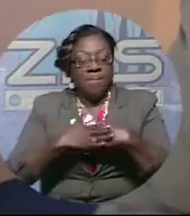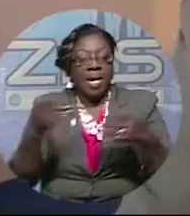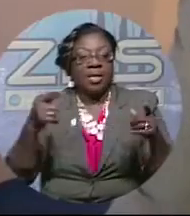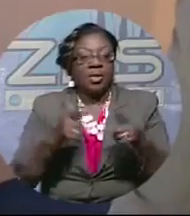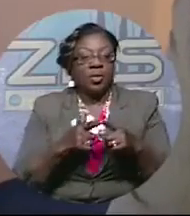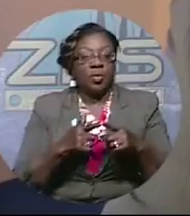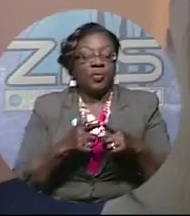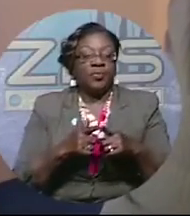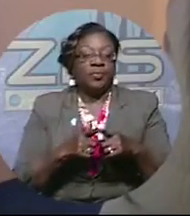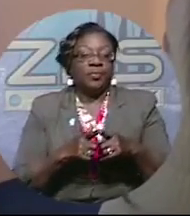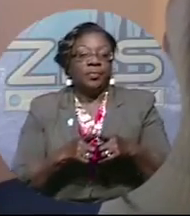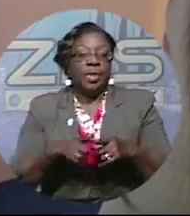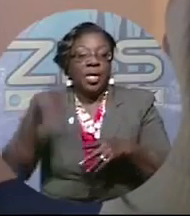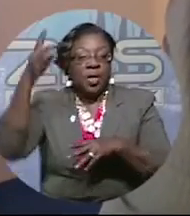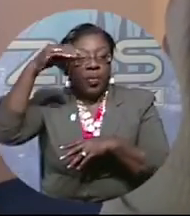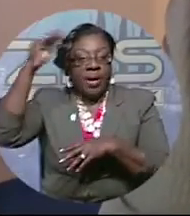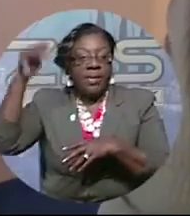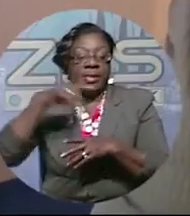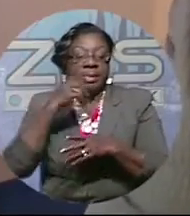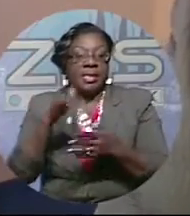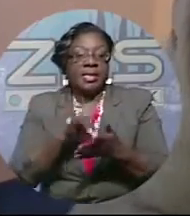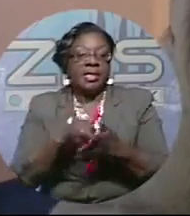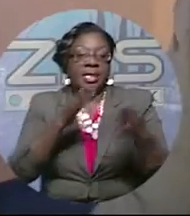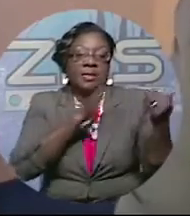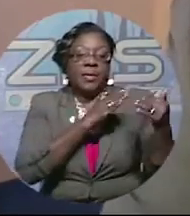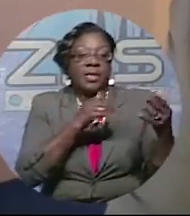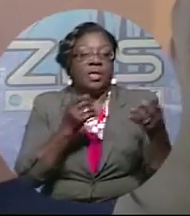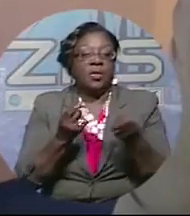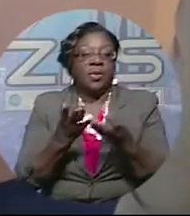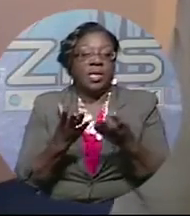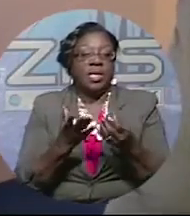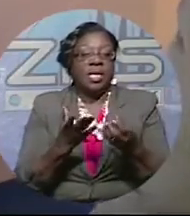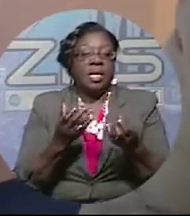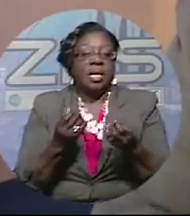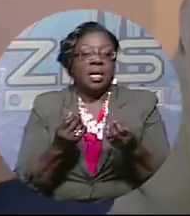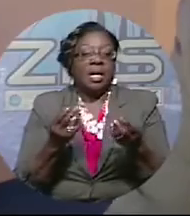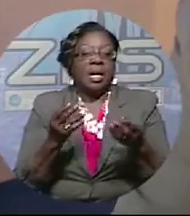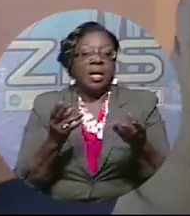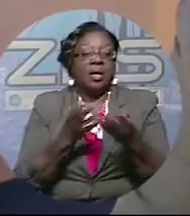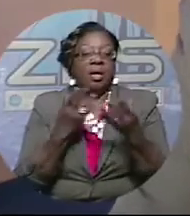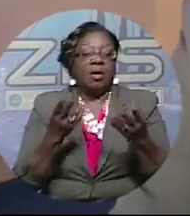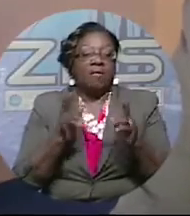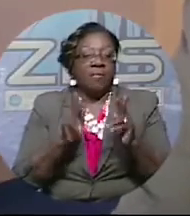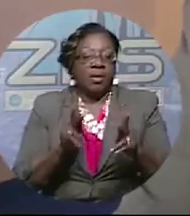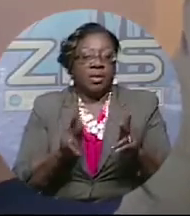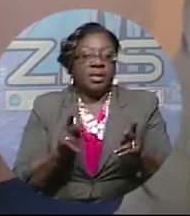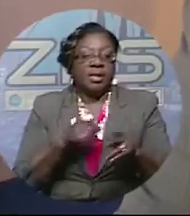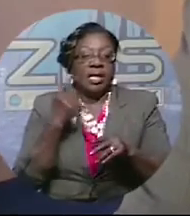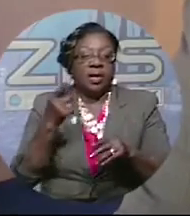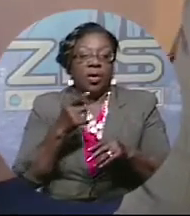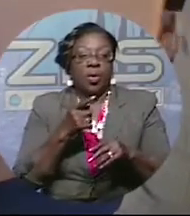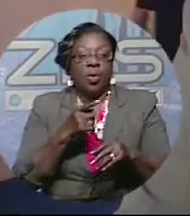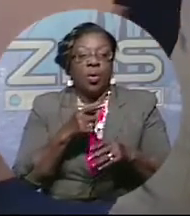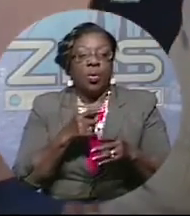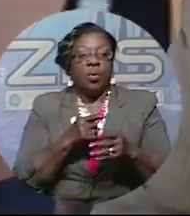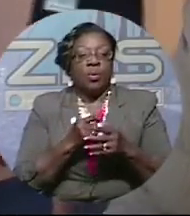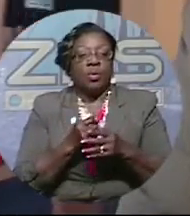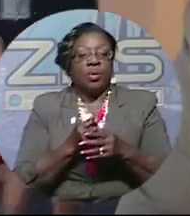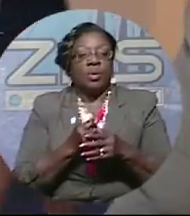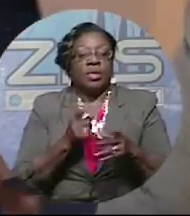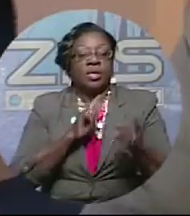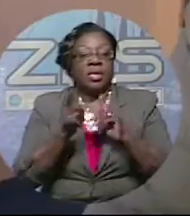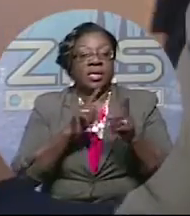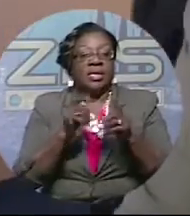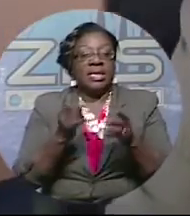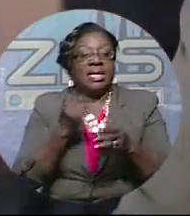to before by Prime Minister Christie, there is expected to be a number of heavy hitters and big players attending this conference, a number of bilateral meetings as well,